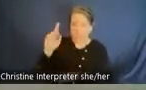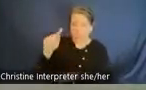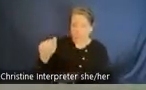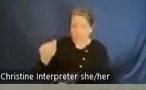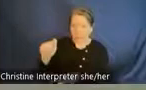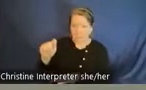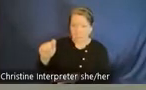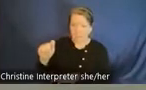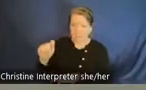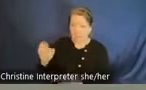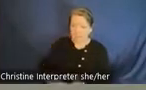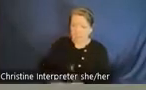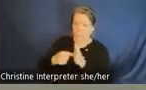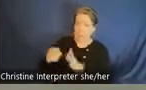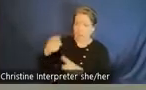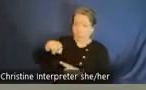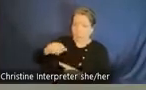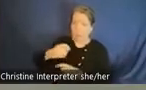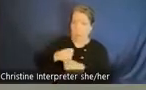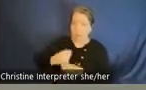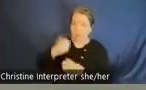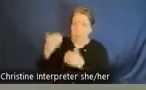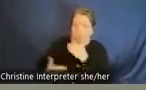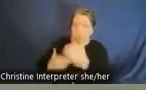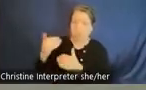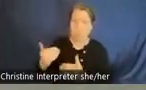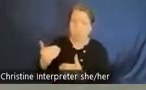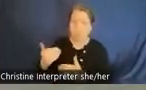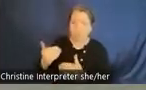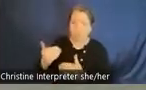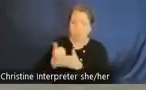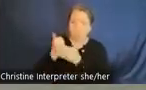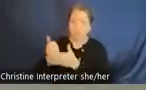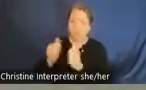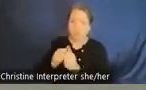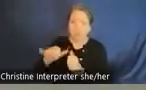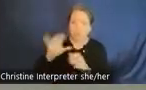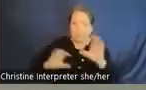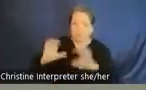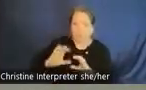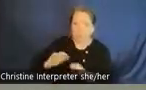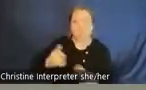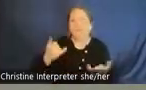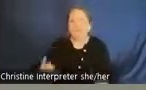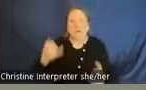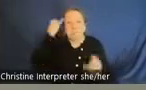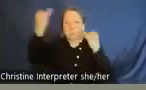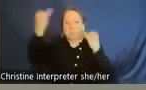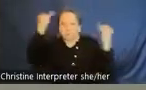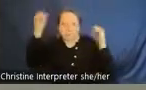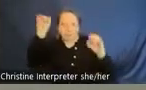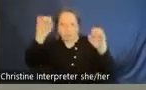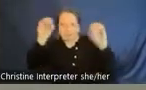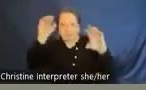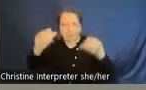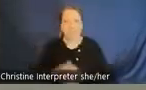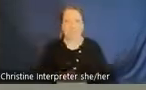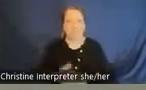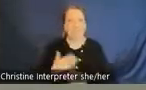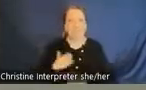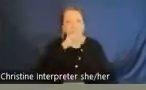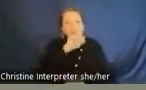these organizations to make progress on this issue? Just brainstorming here. I'd love to meet with people, be